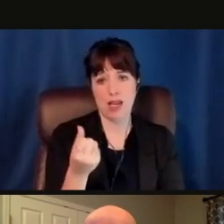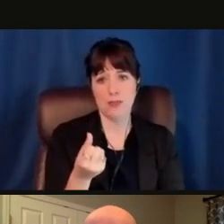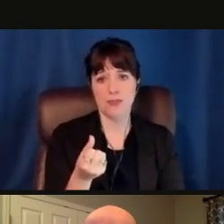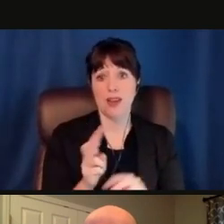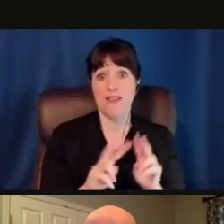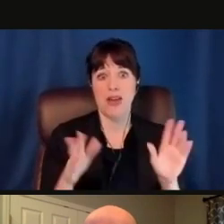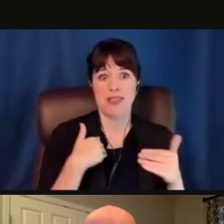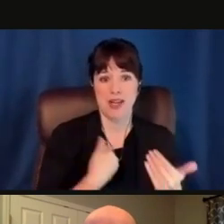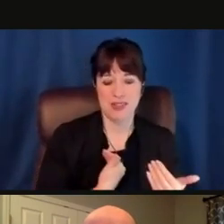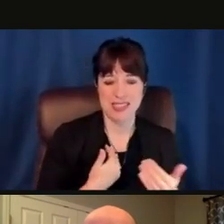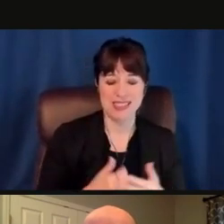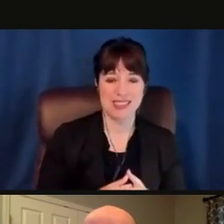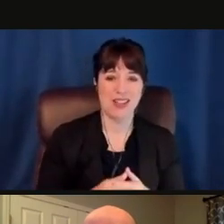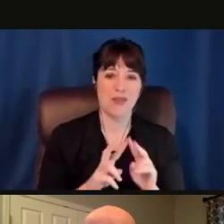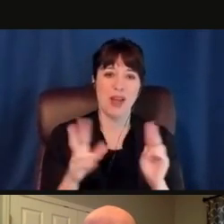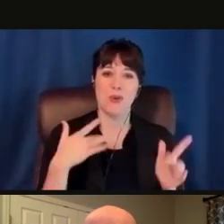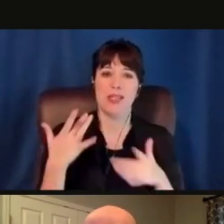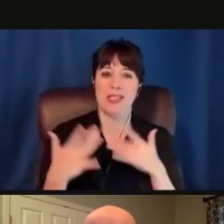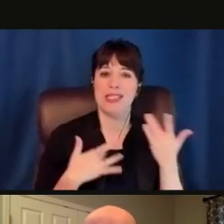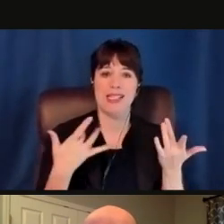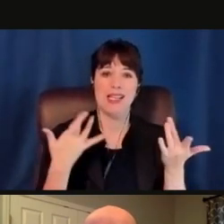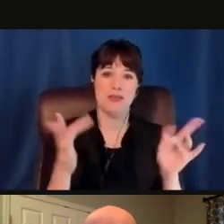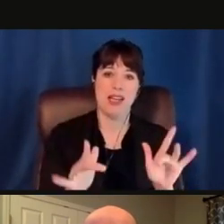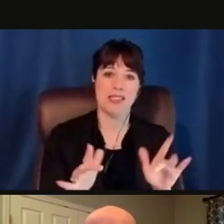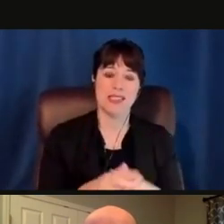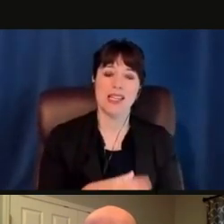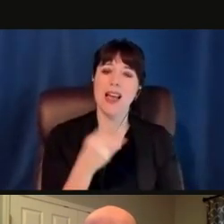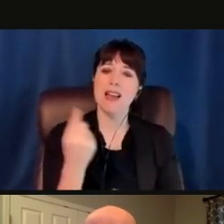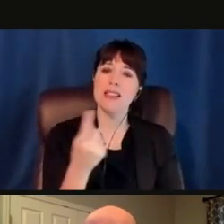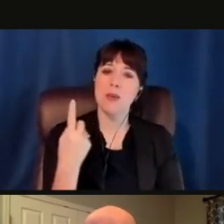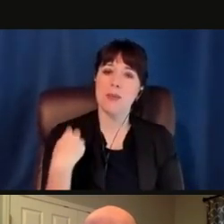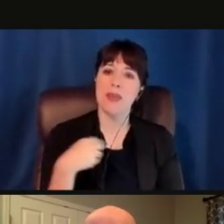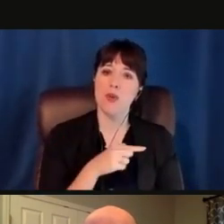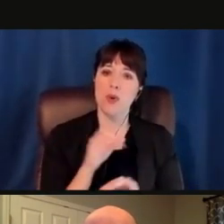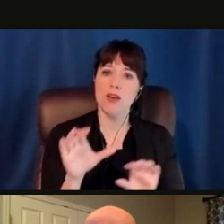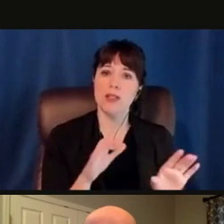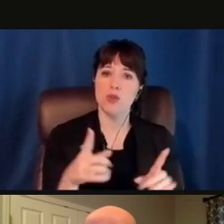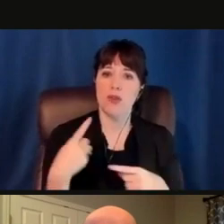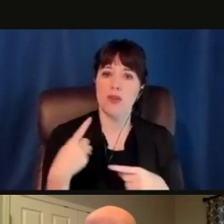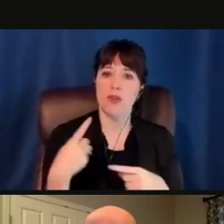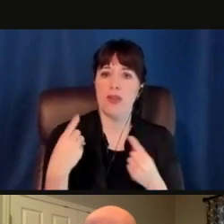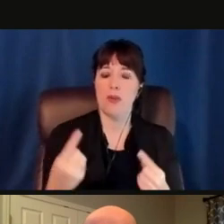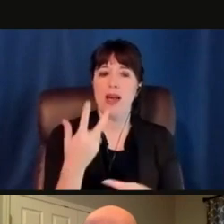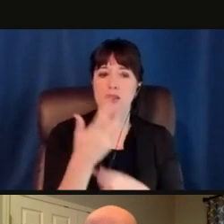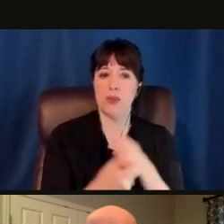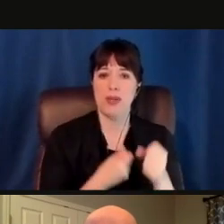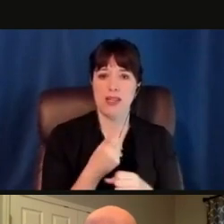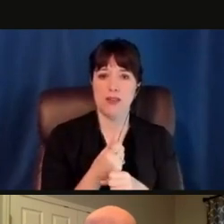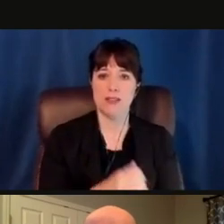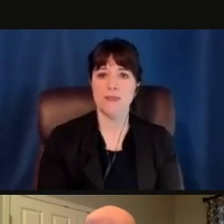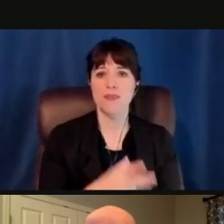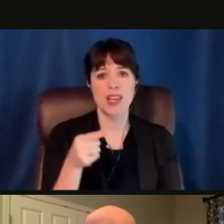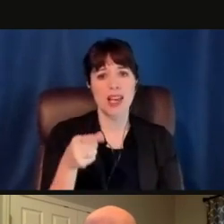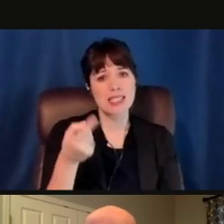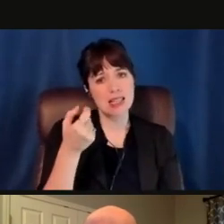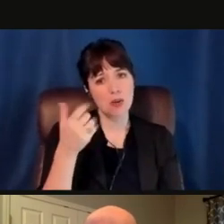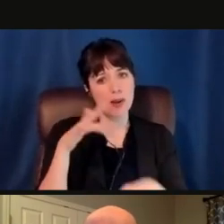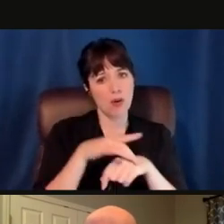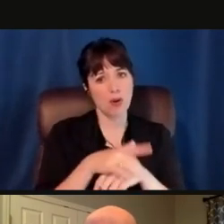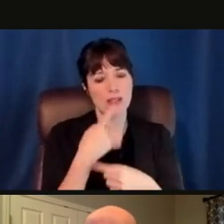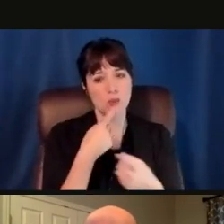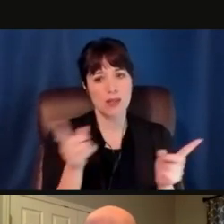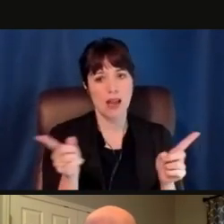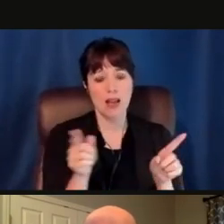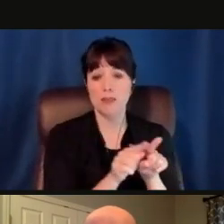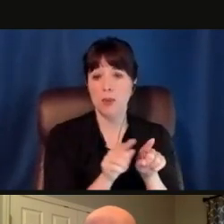tiring, very exciting event, and it's something that we've been doing now for the past 3 years. And this is a little bit early to announce, but we